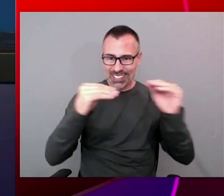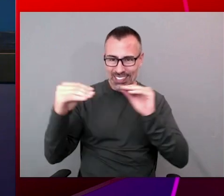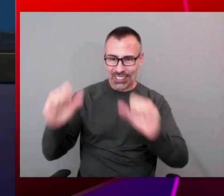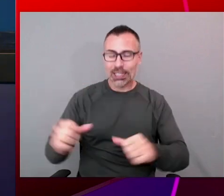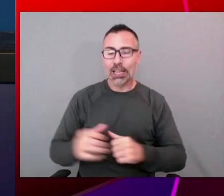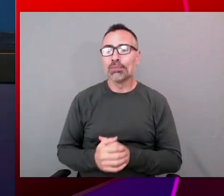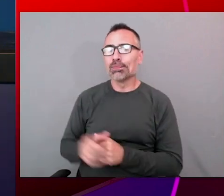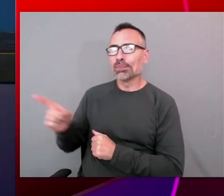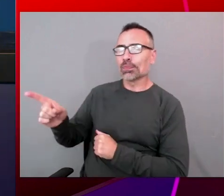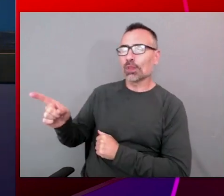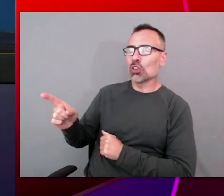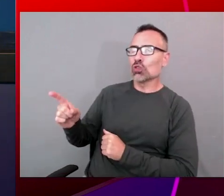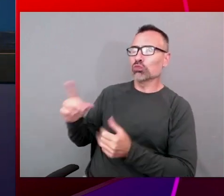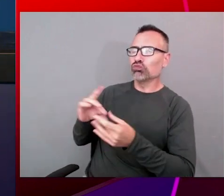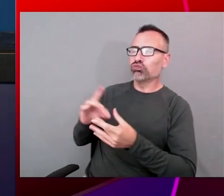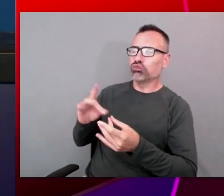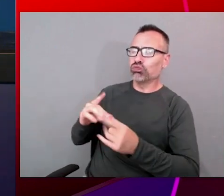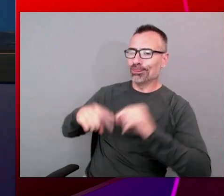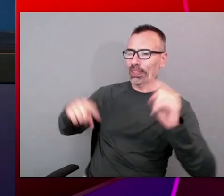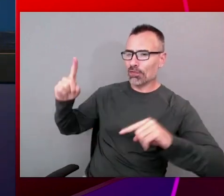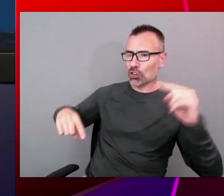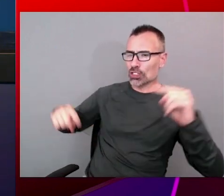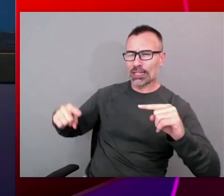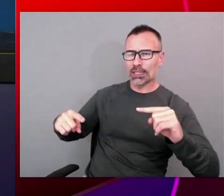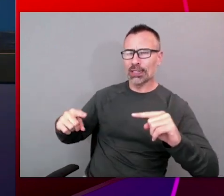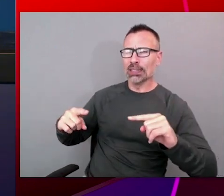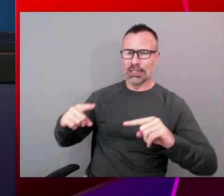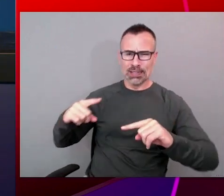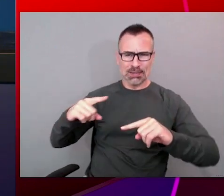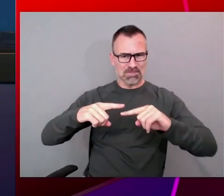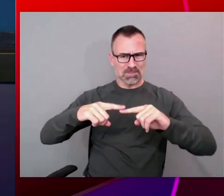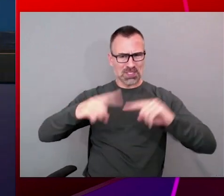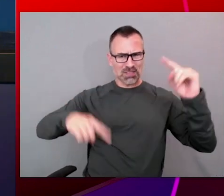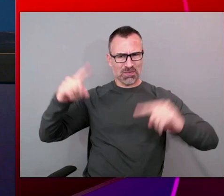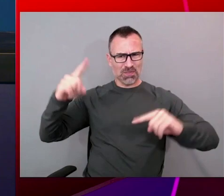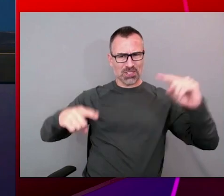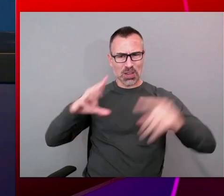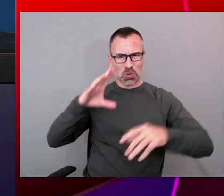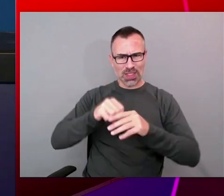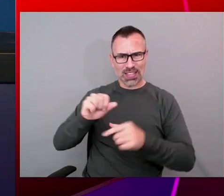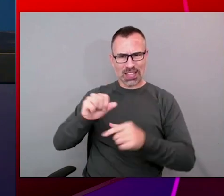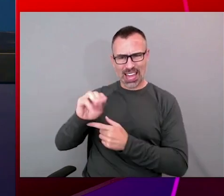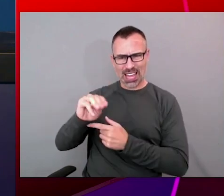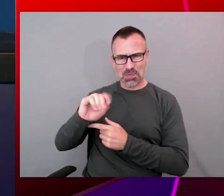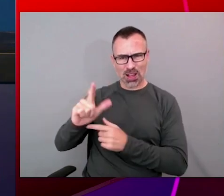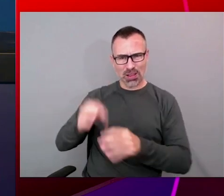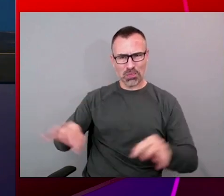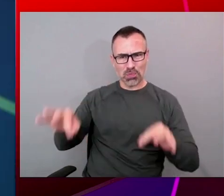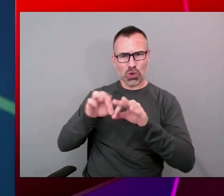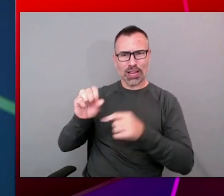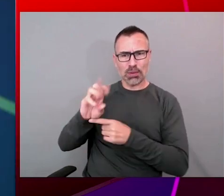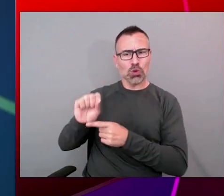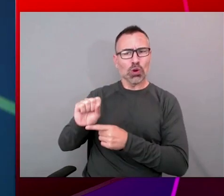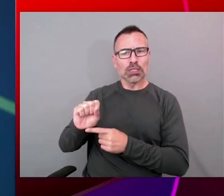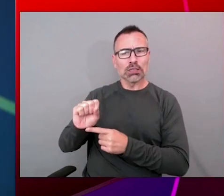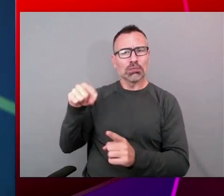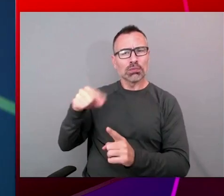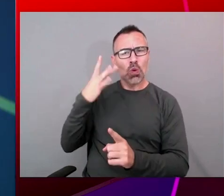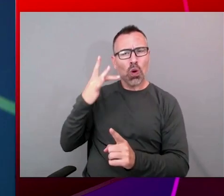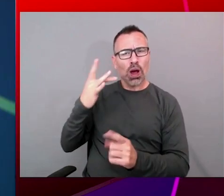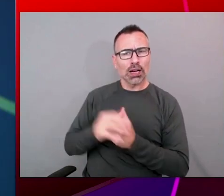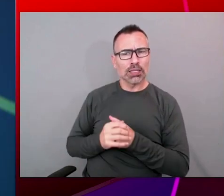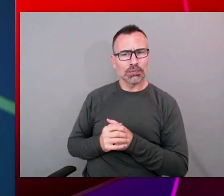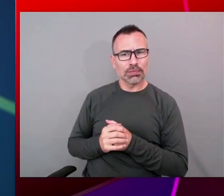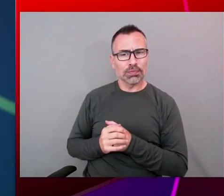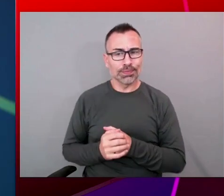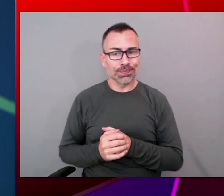is increasing the diversity in AI ML so important to AWS? Yeah, so if you think about here at